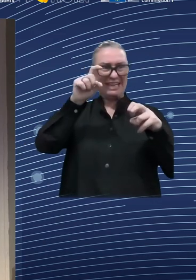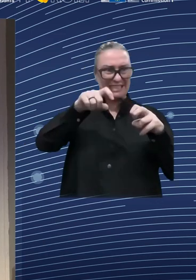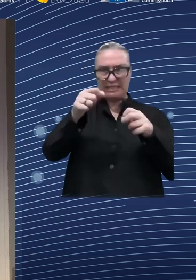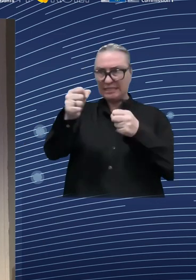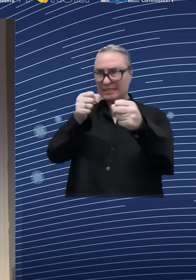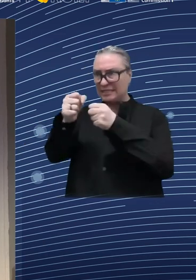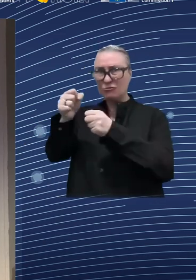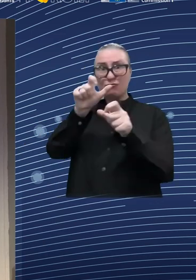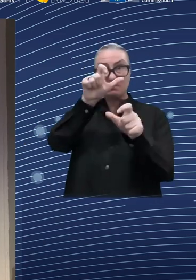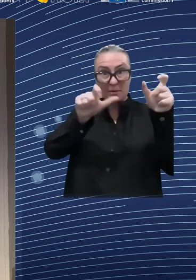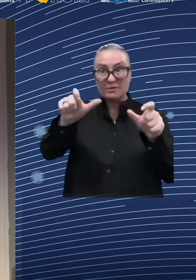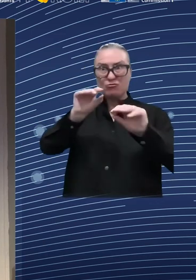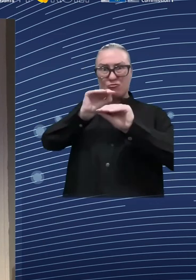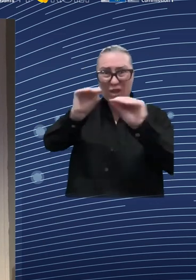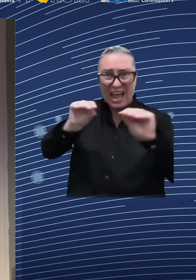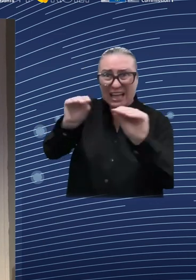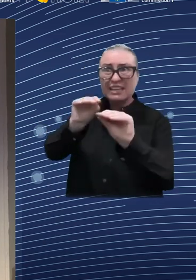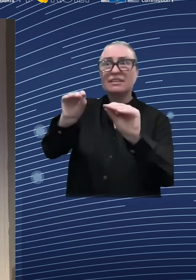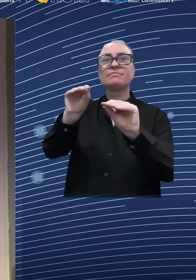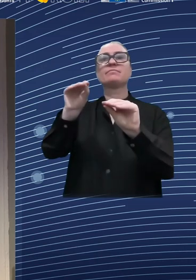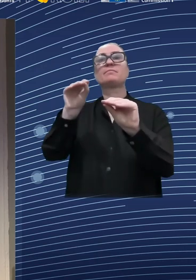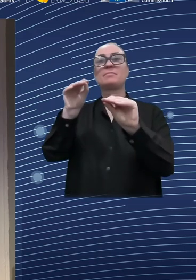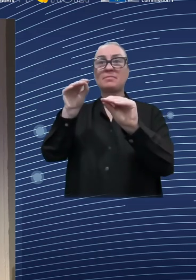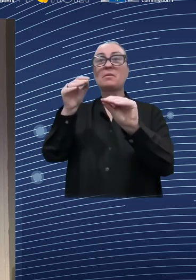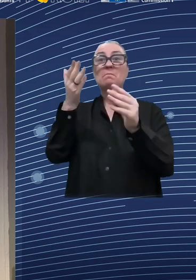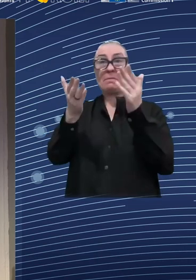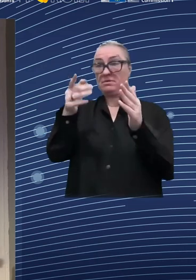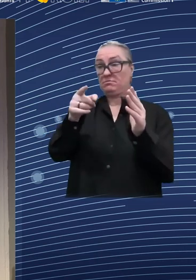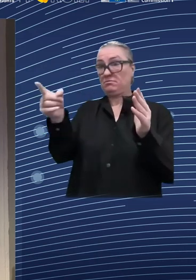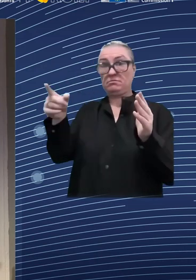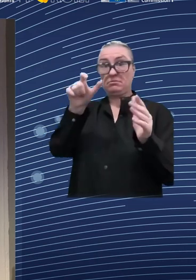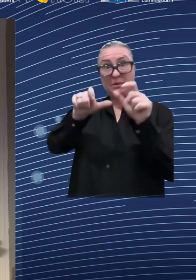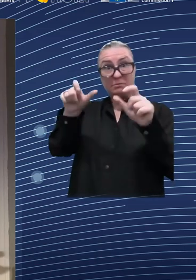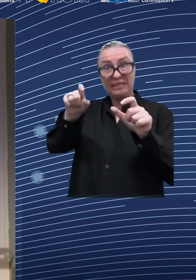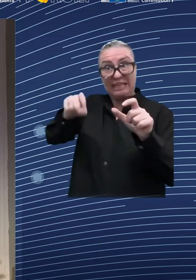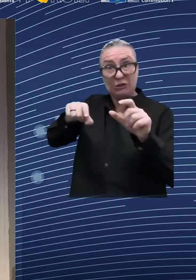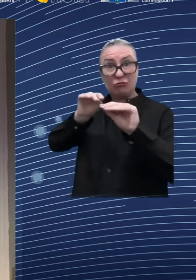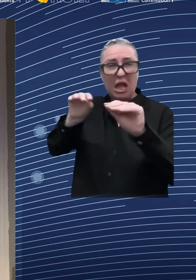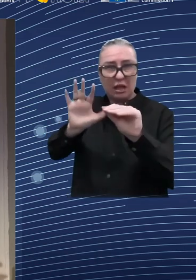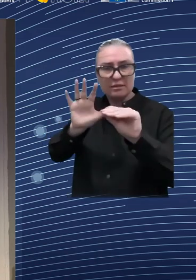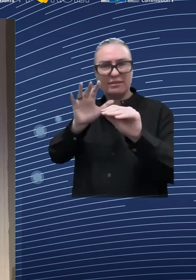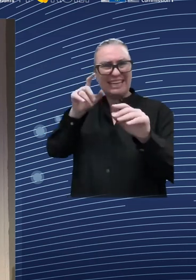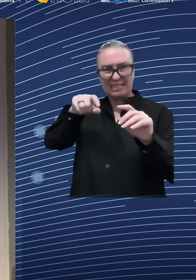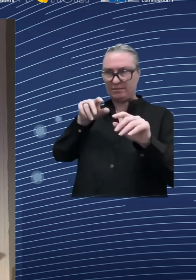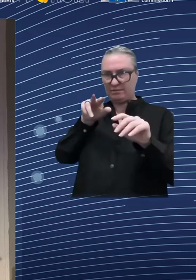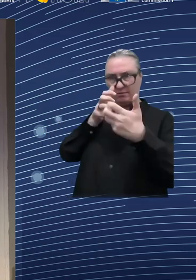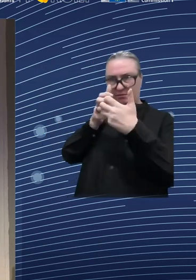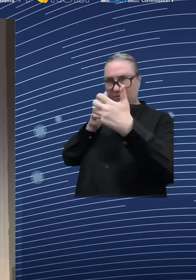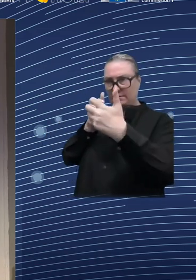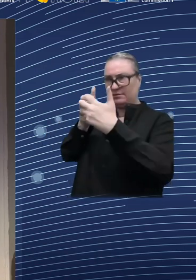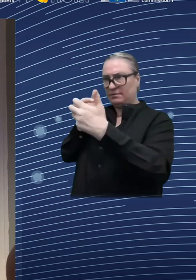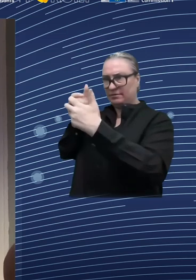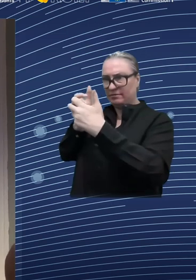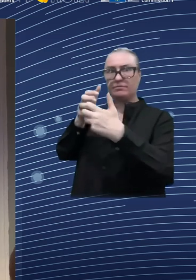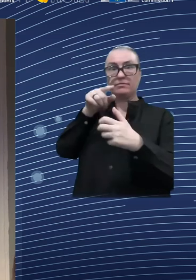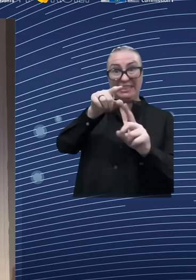they complain about shortages, but that's not a shortage of skilled people. That's a bad offer, a bad job that no one wants to do,